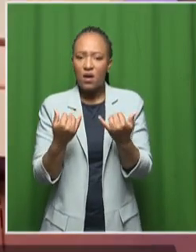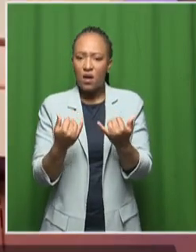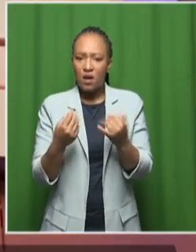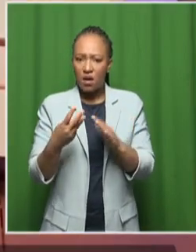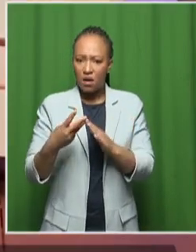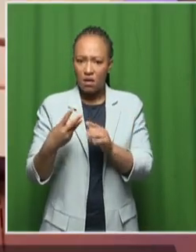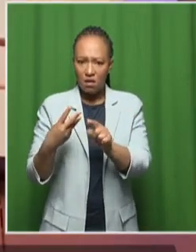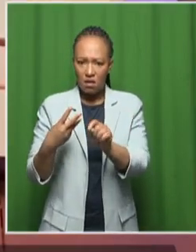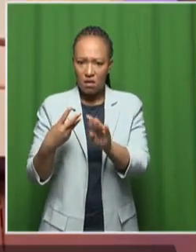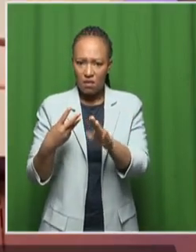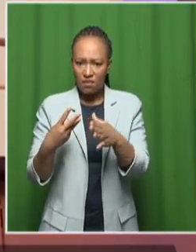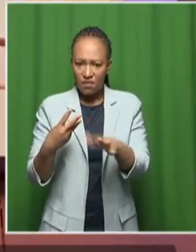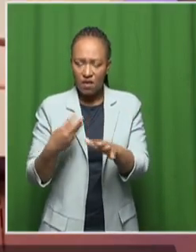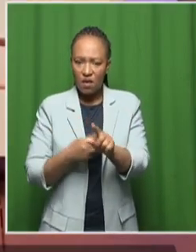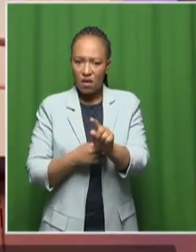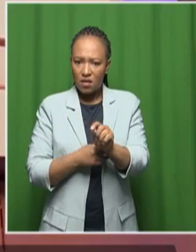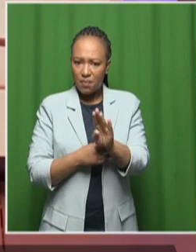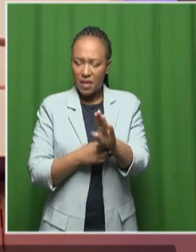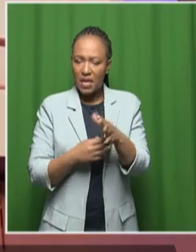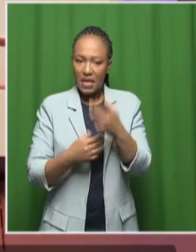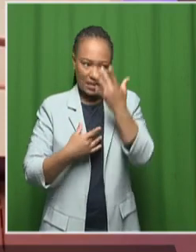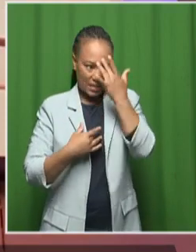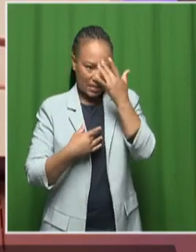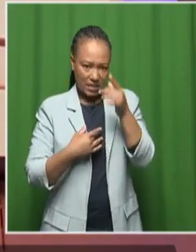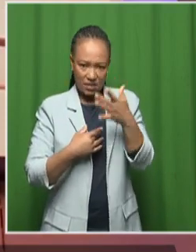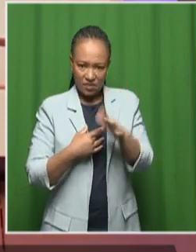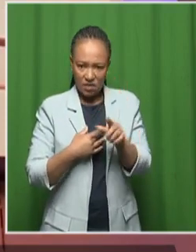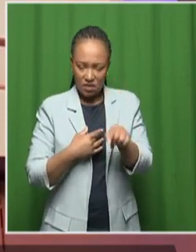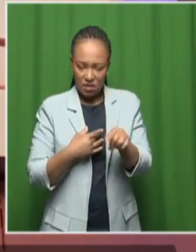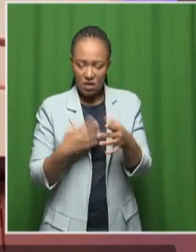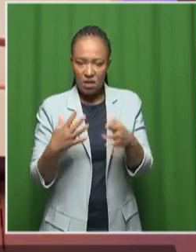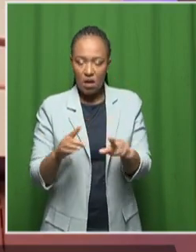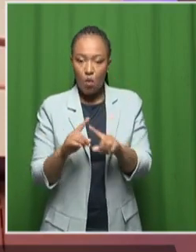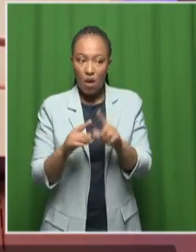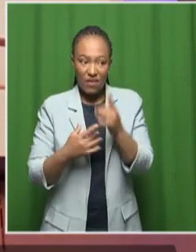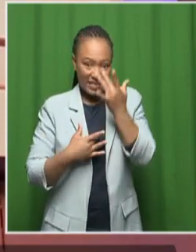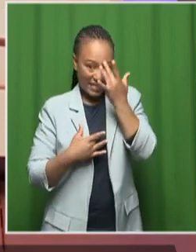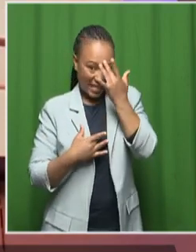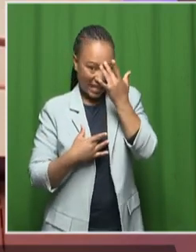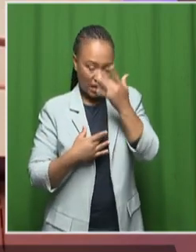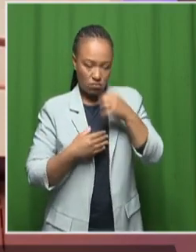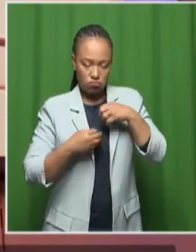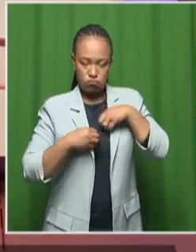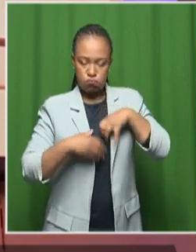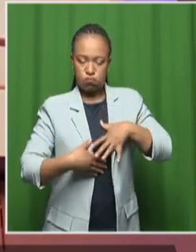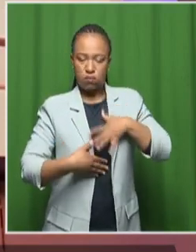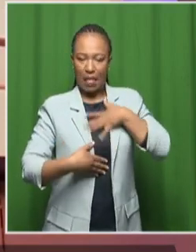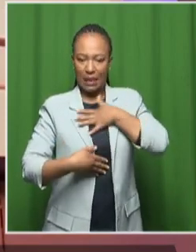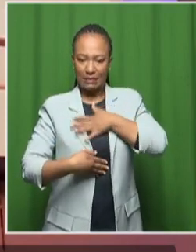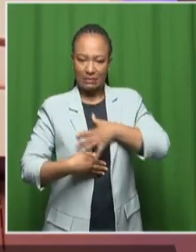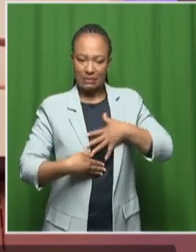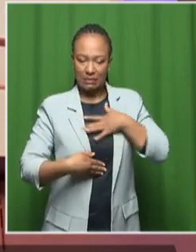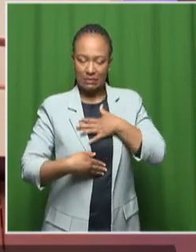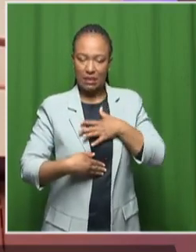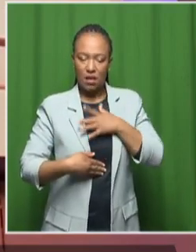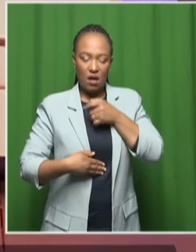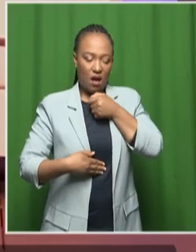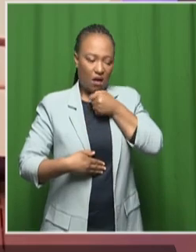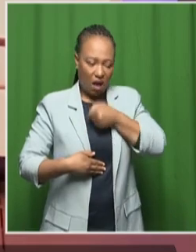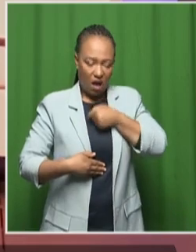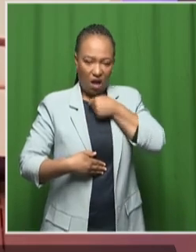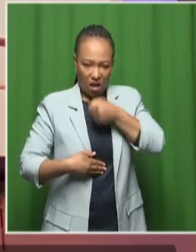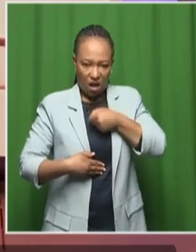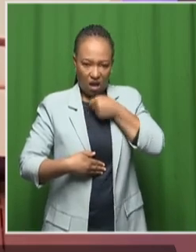TB and to getting TB disease. And of course, if you get the disease, then you're going to be also able to spread it to other